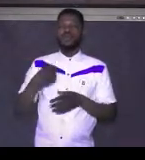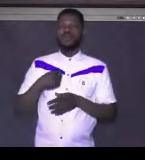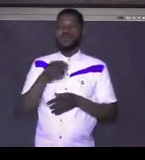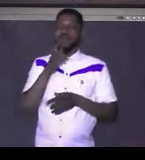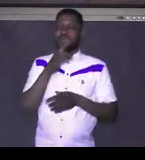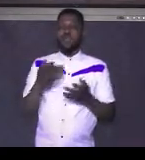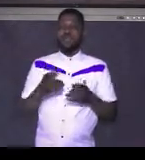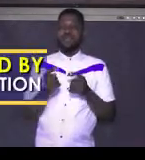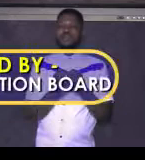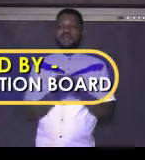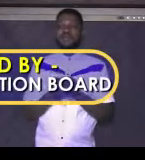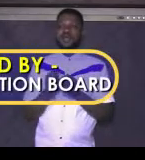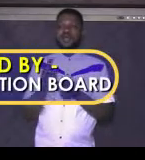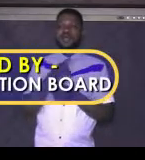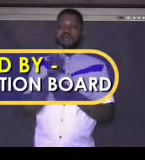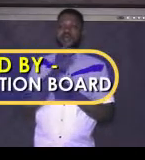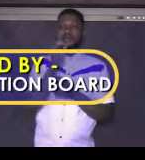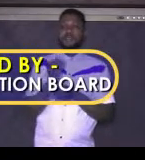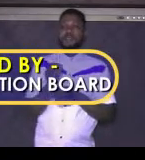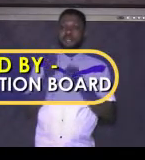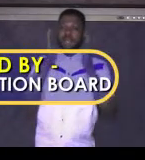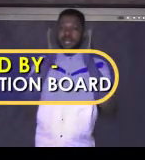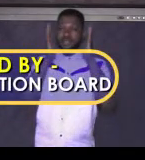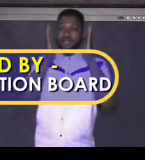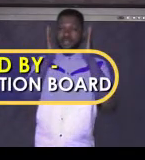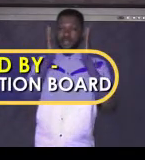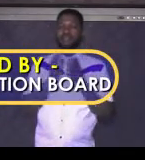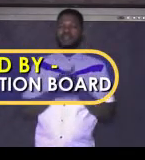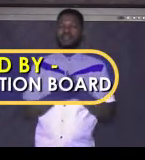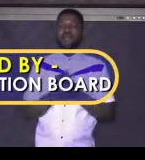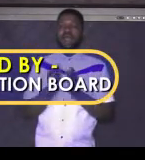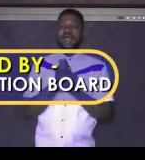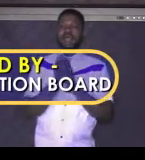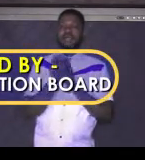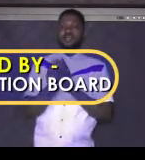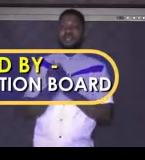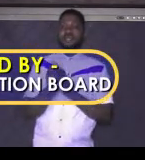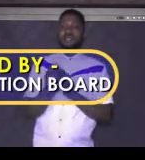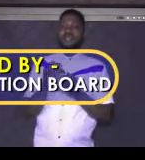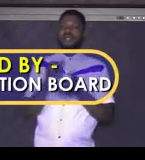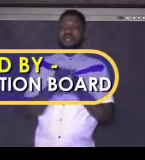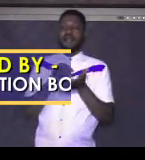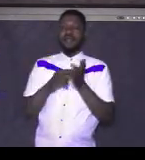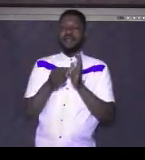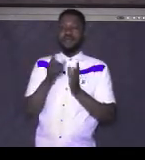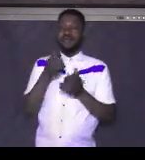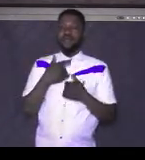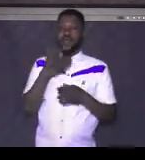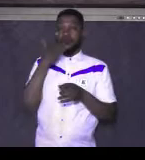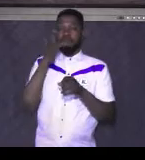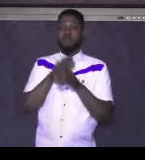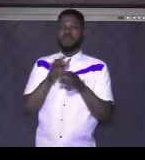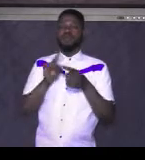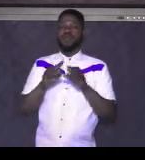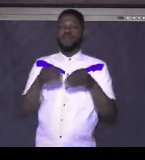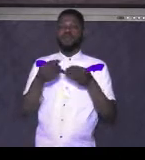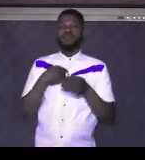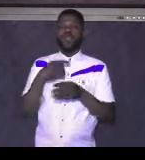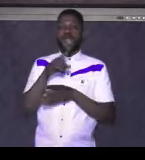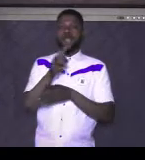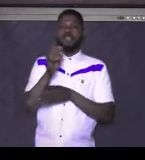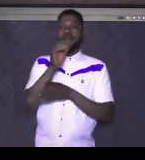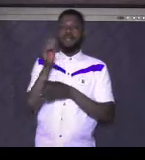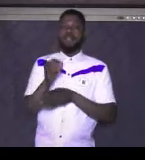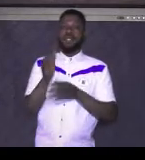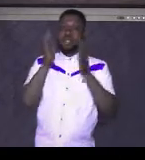here. Good, we are here together. 100% attention. Excellent. That means you have promised to